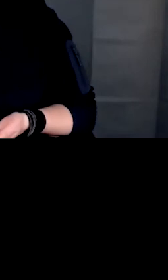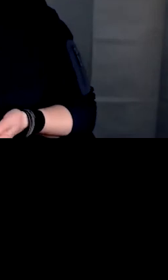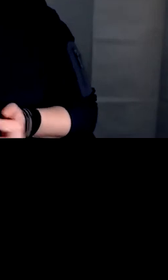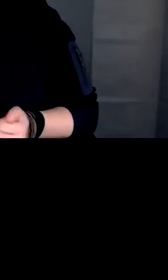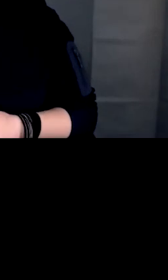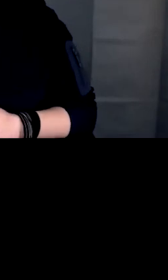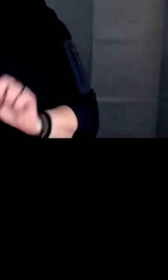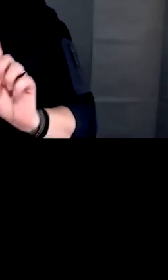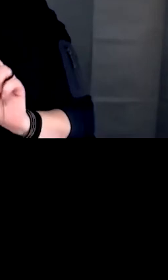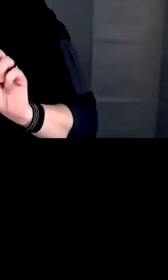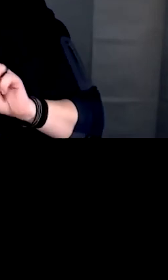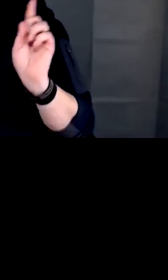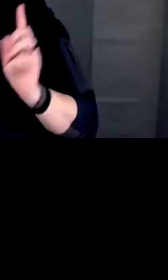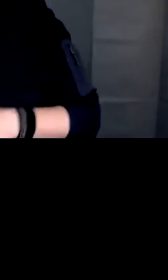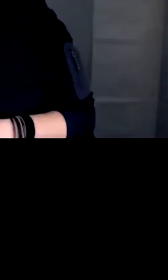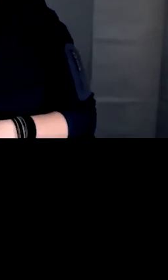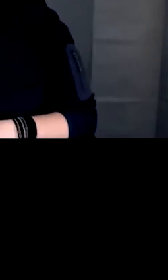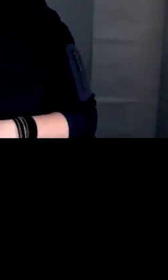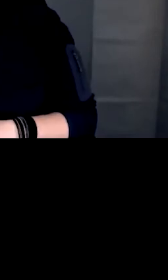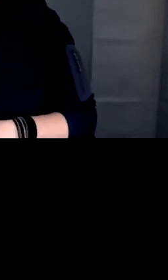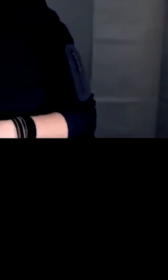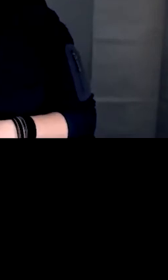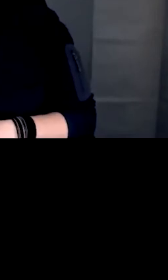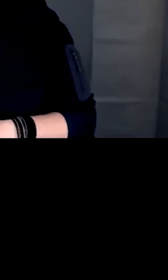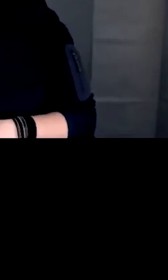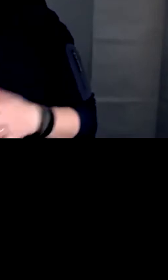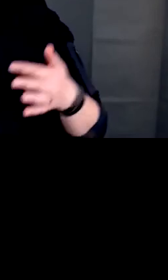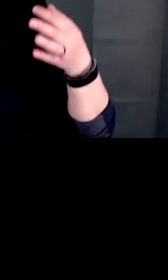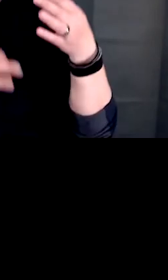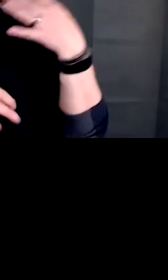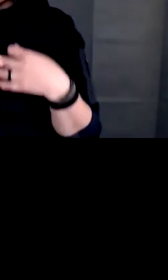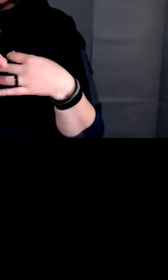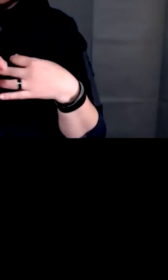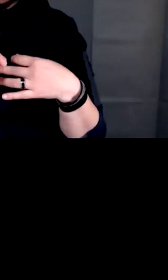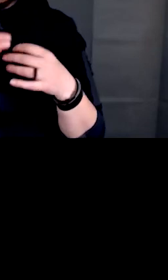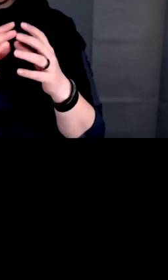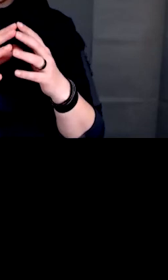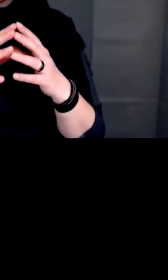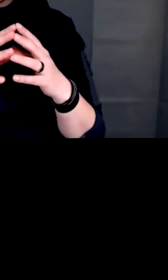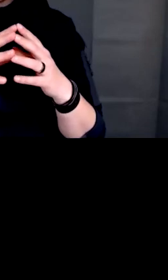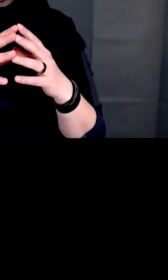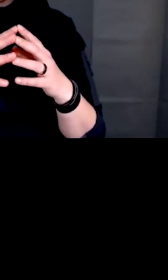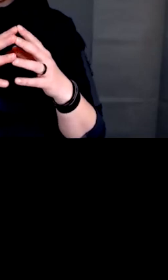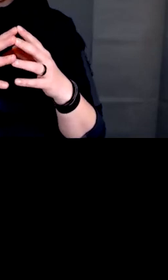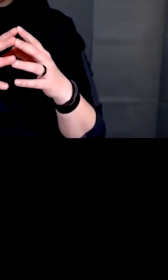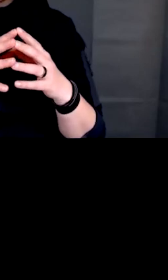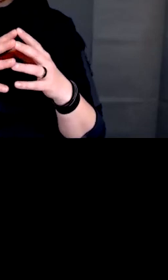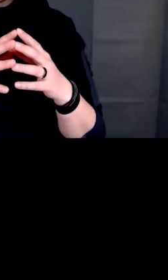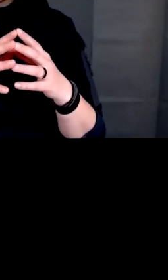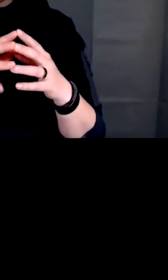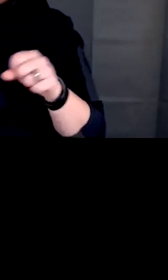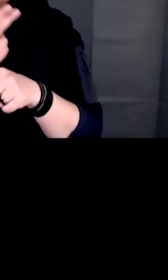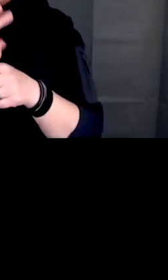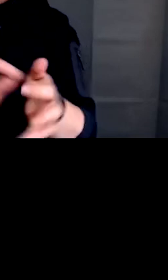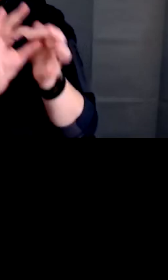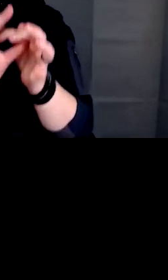differently. So rather than trying to eliminate or undo pathology,